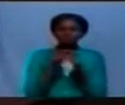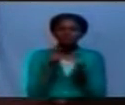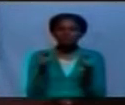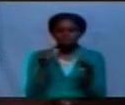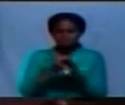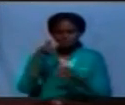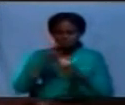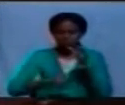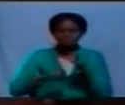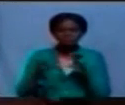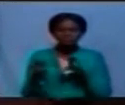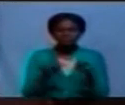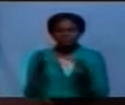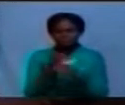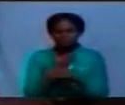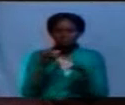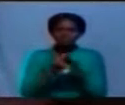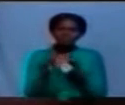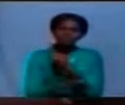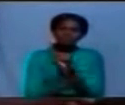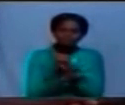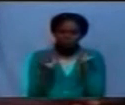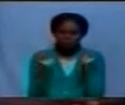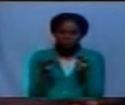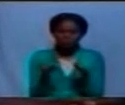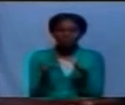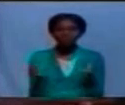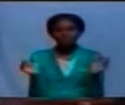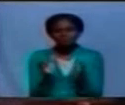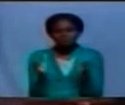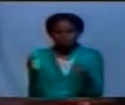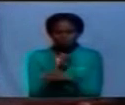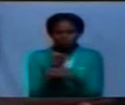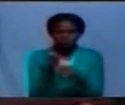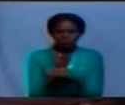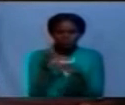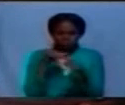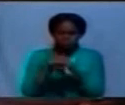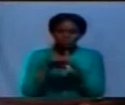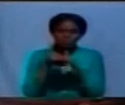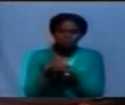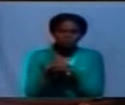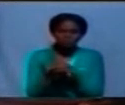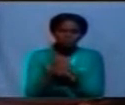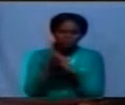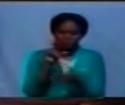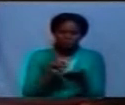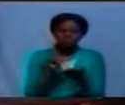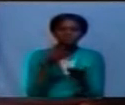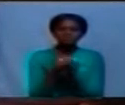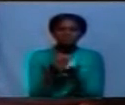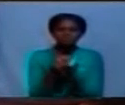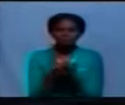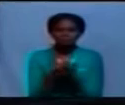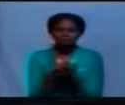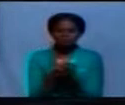cost of doing business in the country, affecting the ability of the small-scale entrepreneur to access cheaper financing. Let